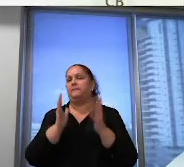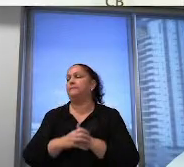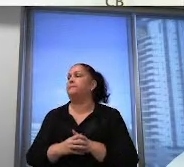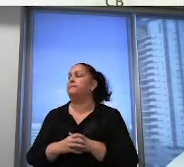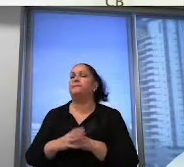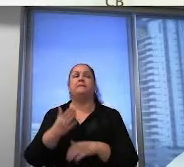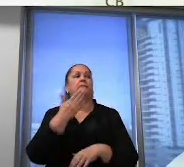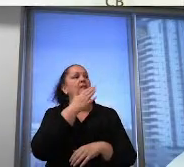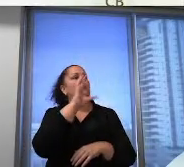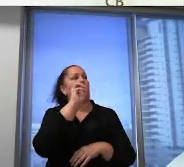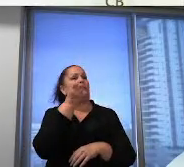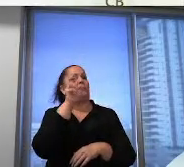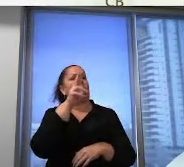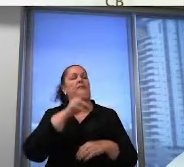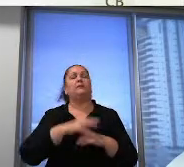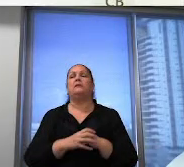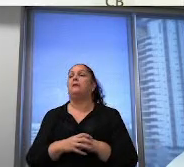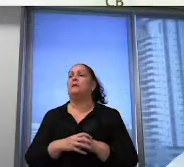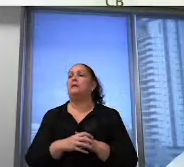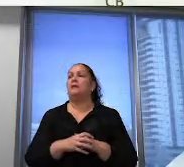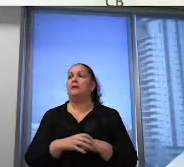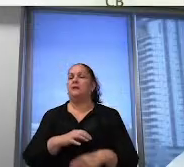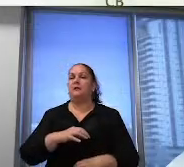you, Omar.